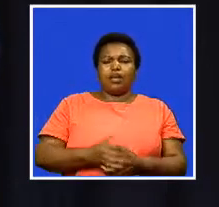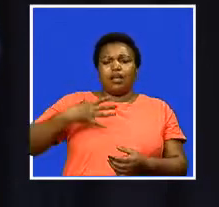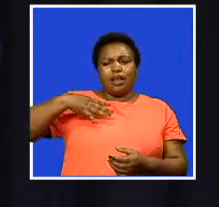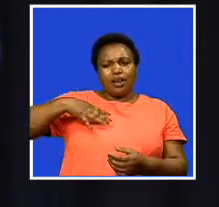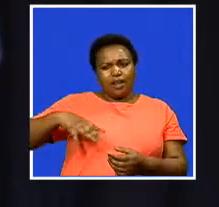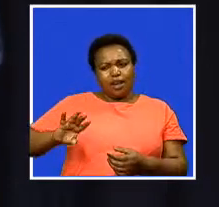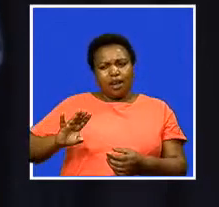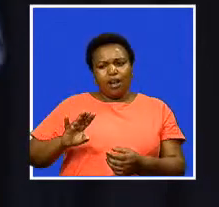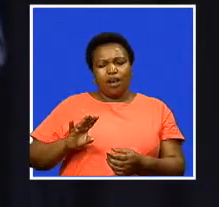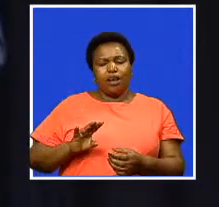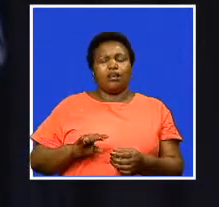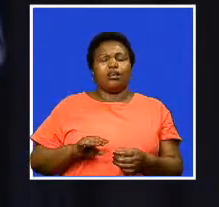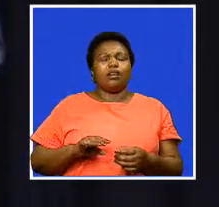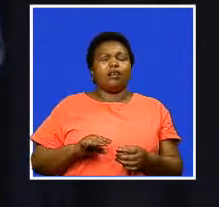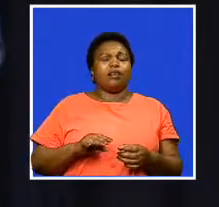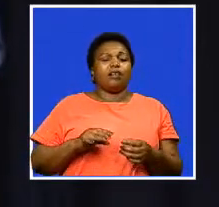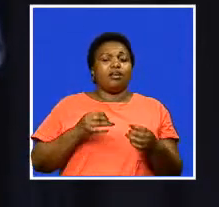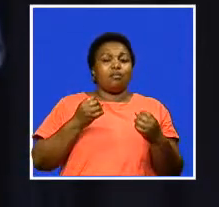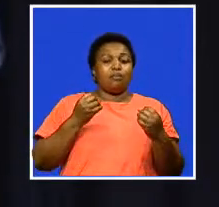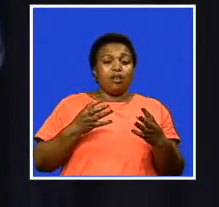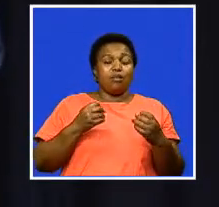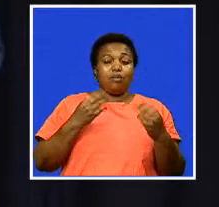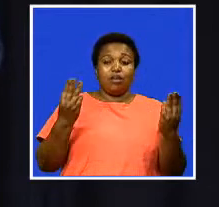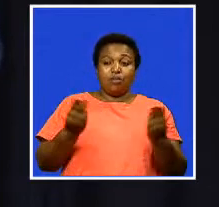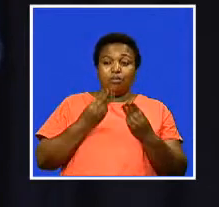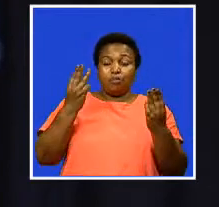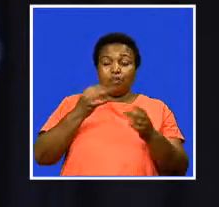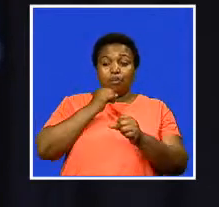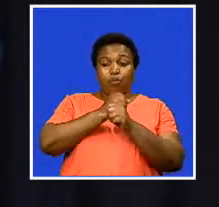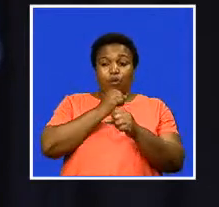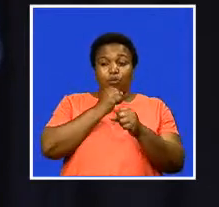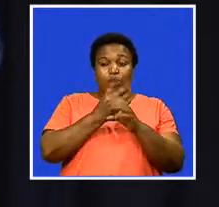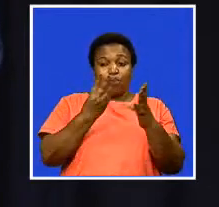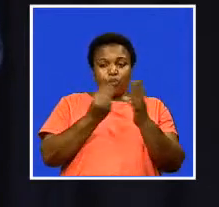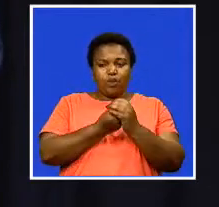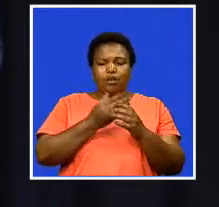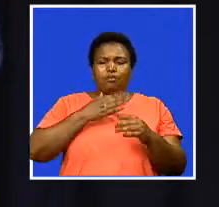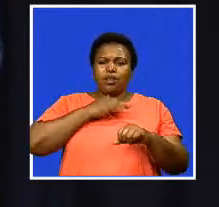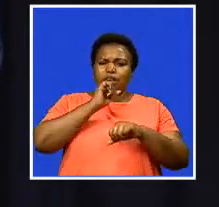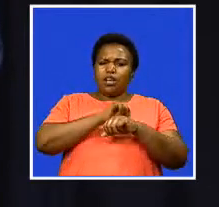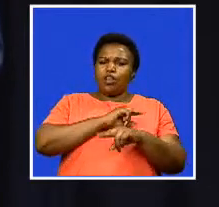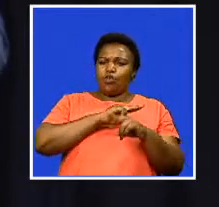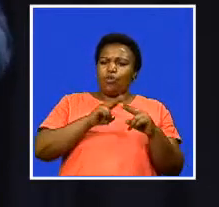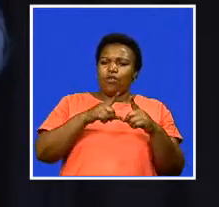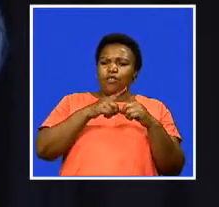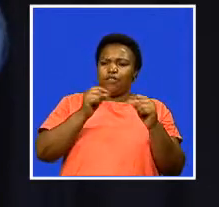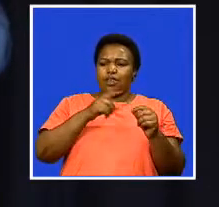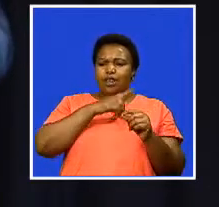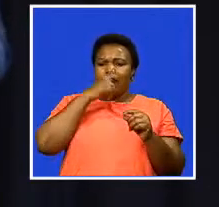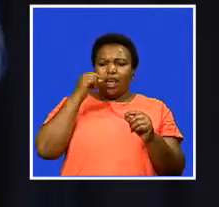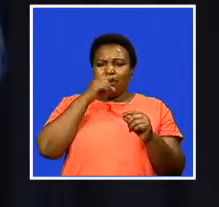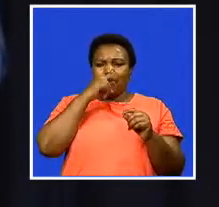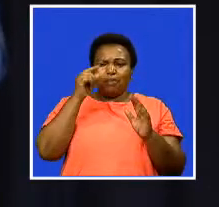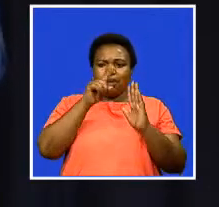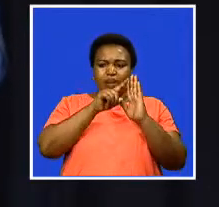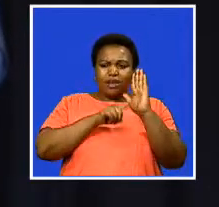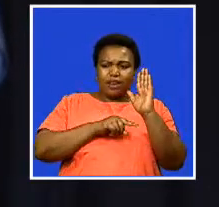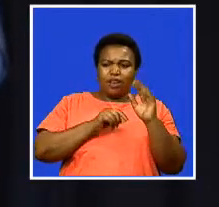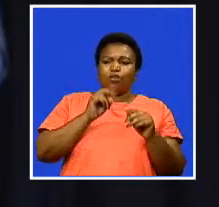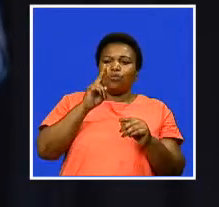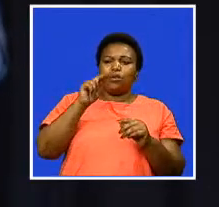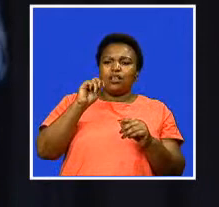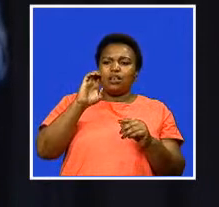nalabanye lesivele sisebenta nabo bengede ngabacetsa bonke kepha nje UNICEF ne